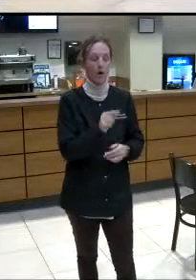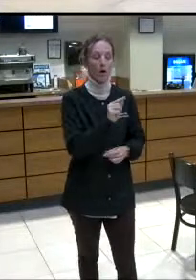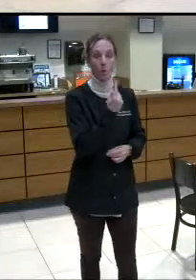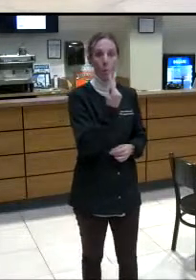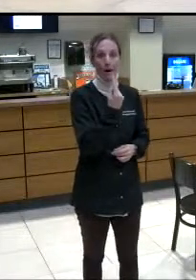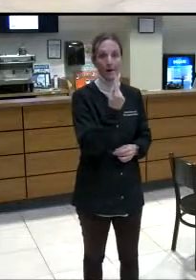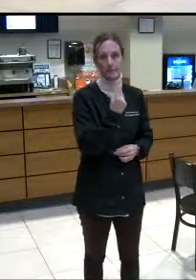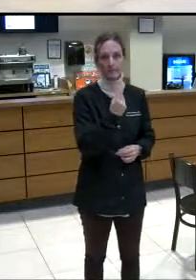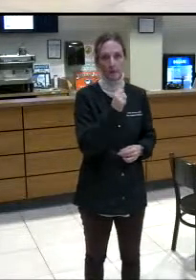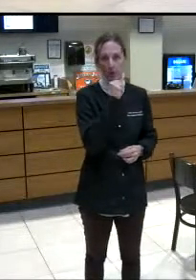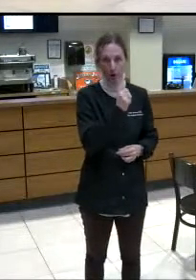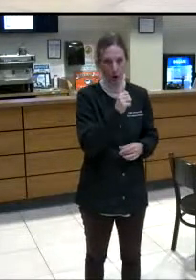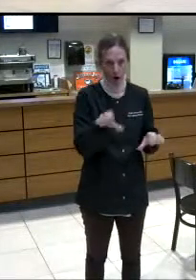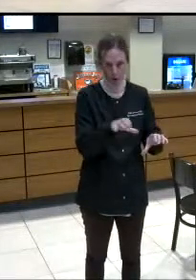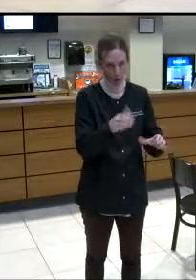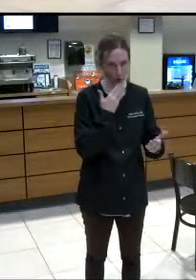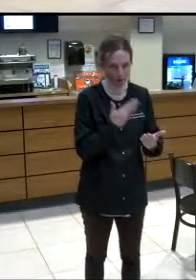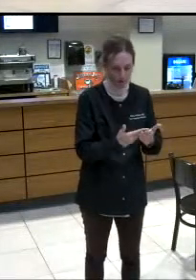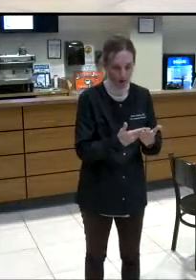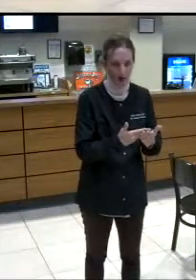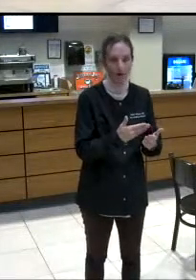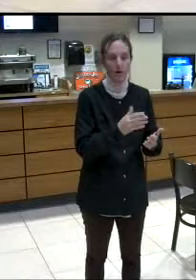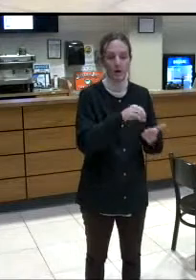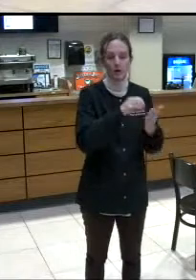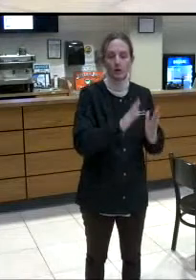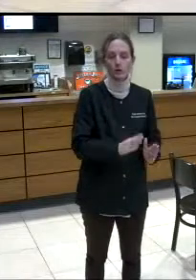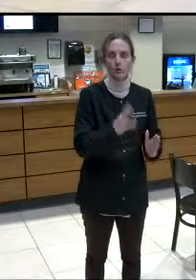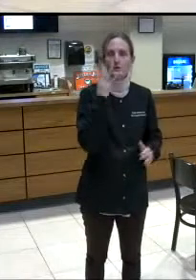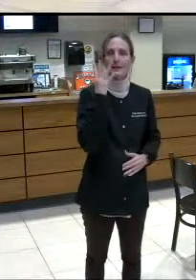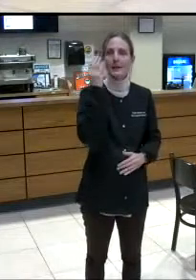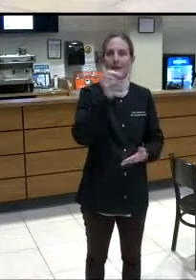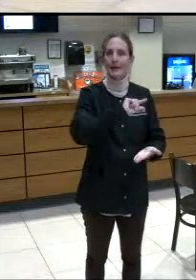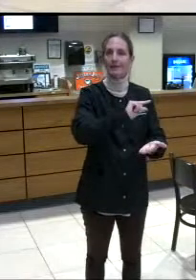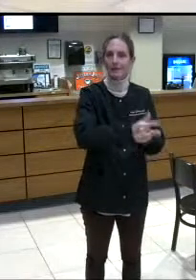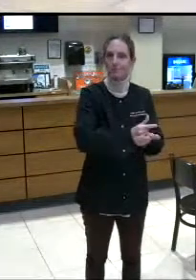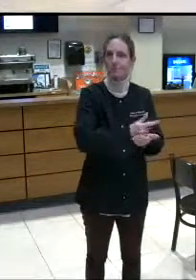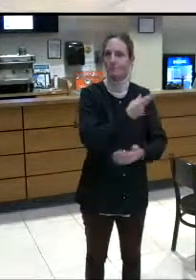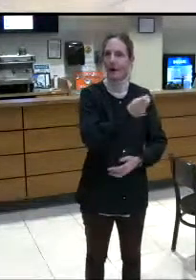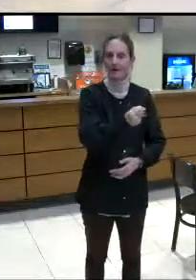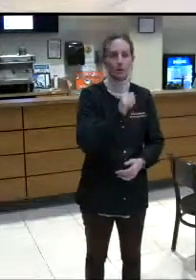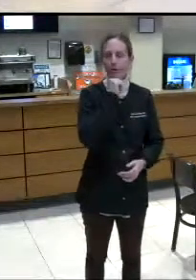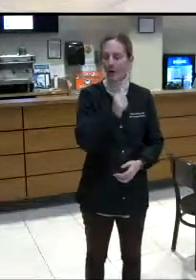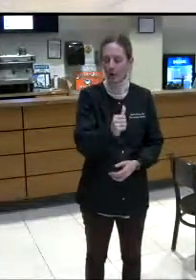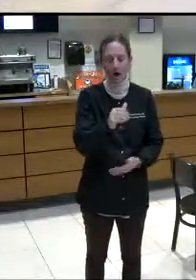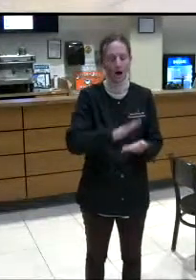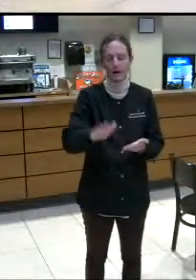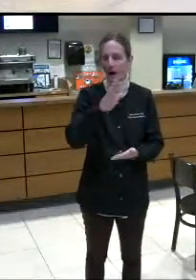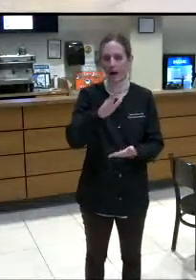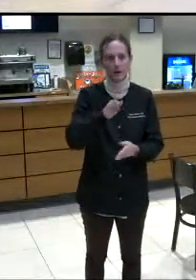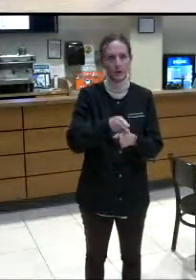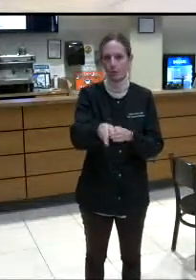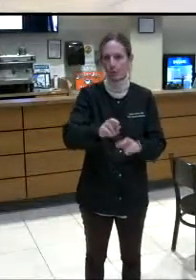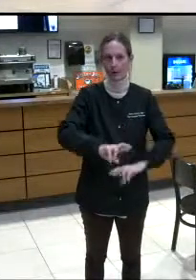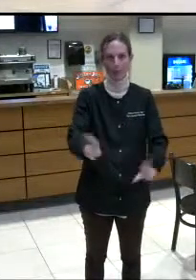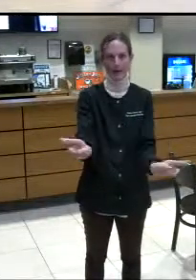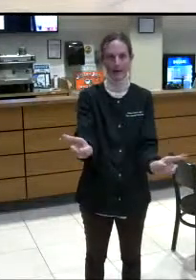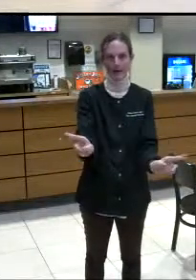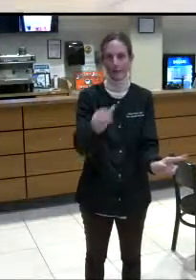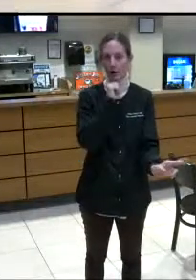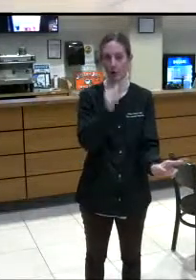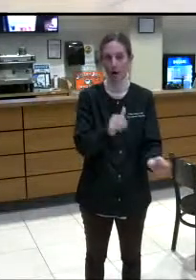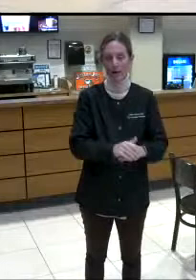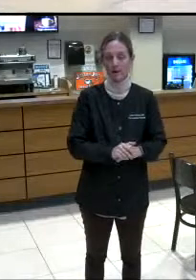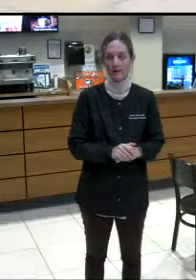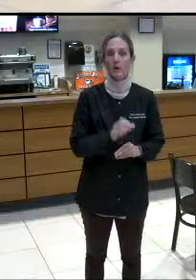students, or when our students leave, they're not college and career ready. And so having it as a part of our strategic plan,